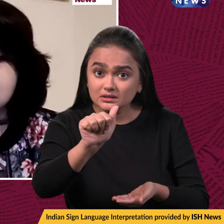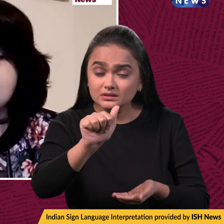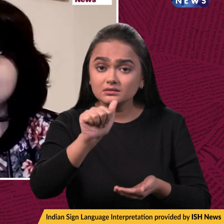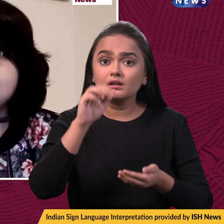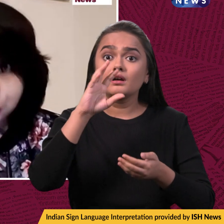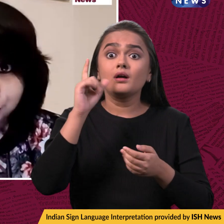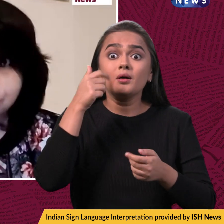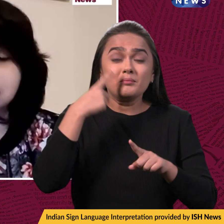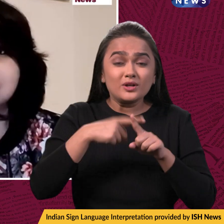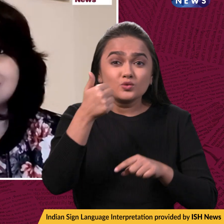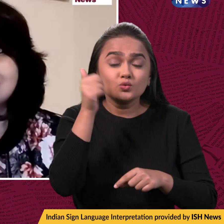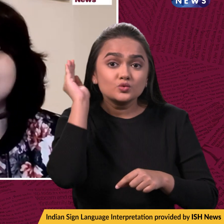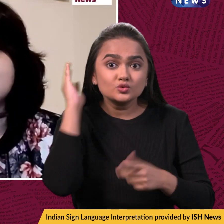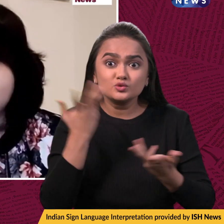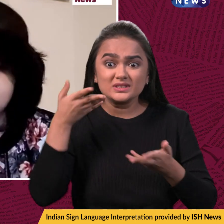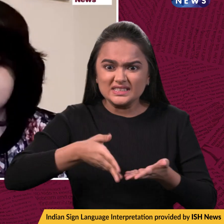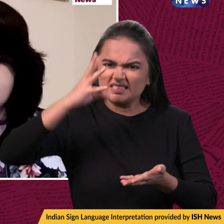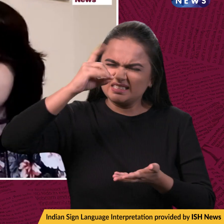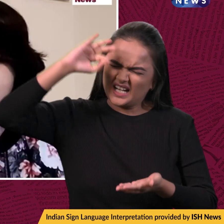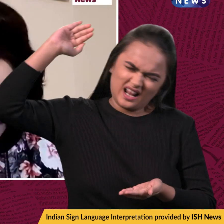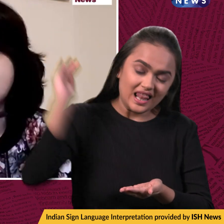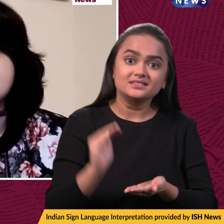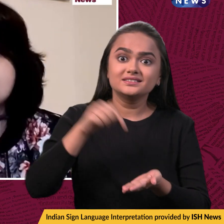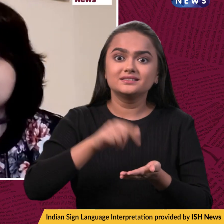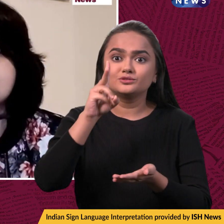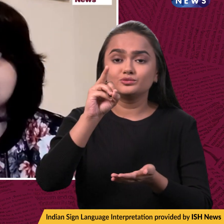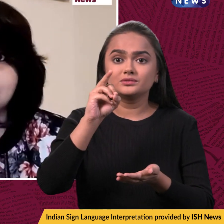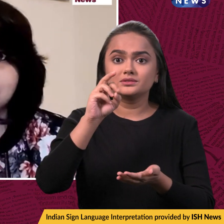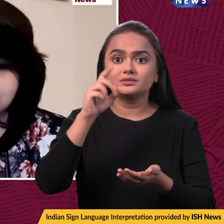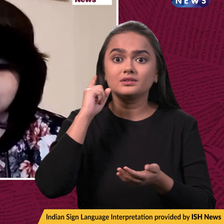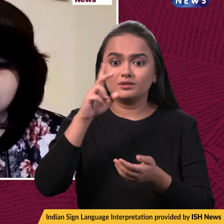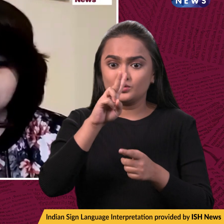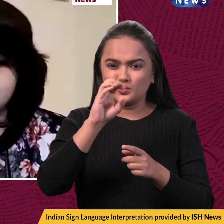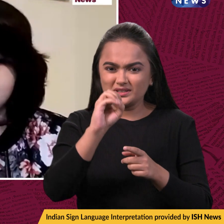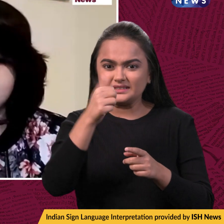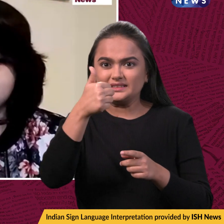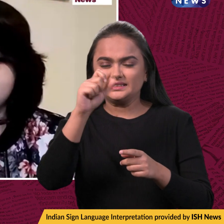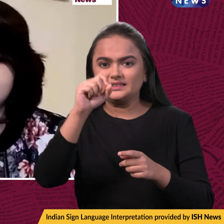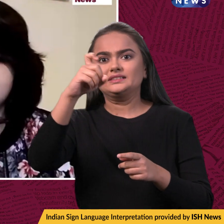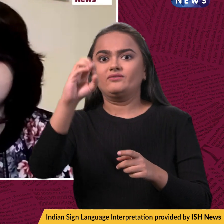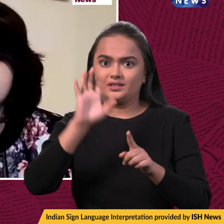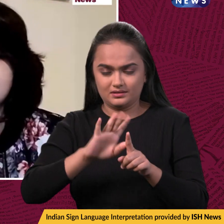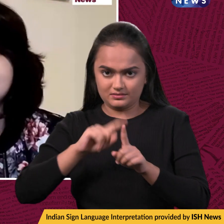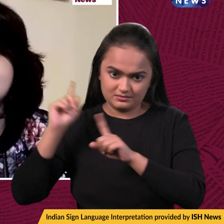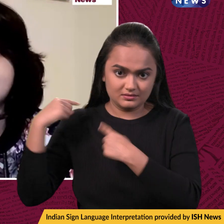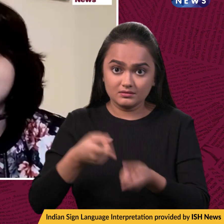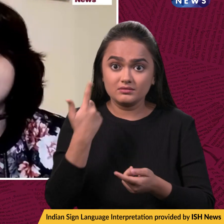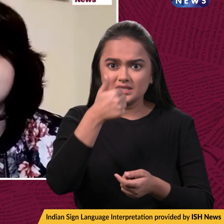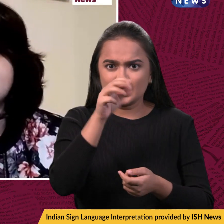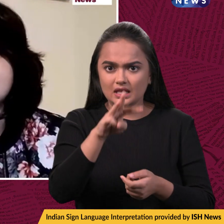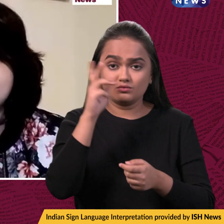1,37,416. And the good news is that it is the lowest in 267 days. Now, Kerala has reported in the meantime